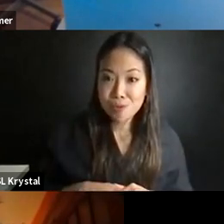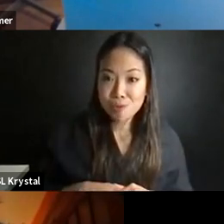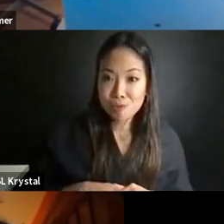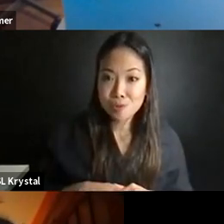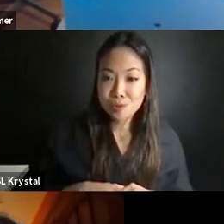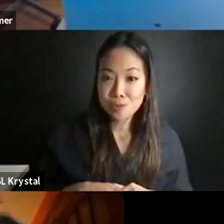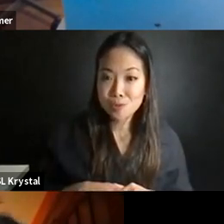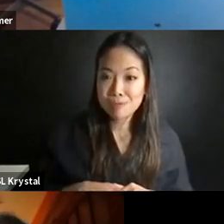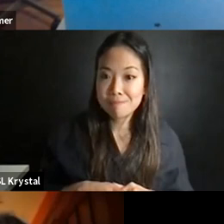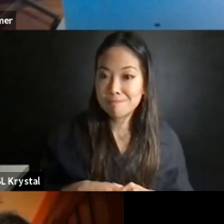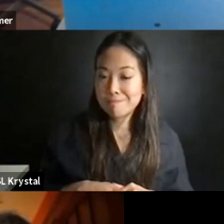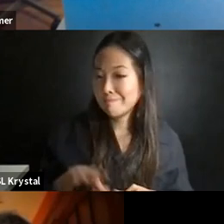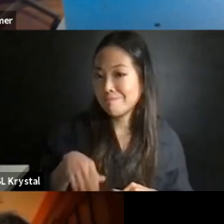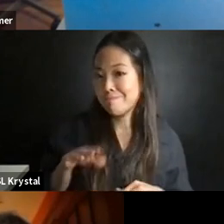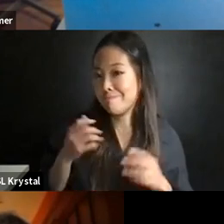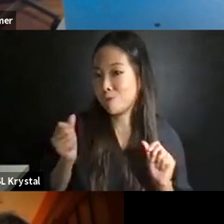please try